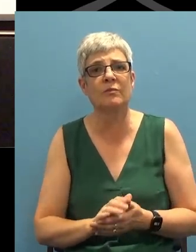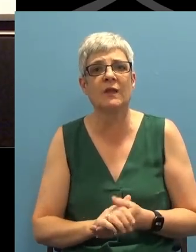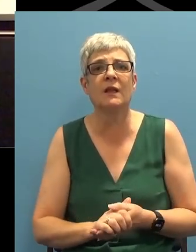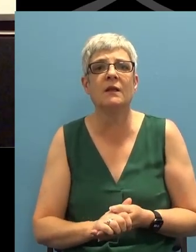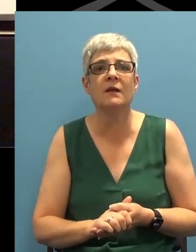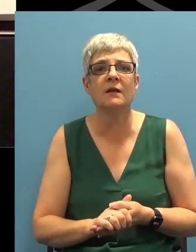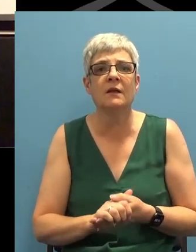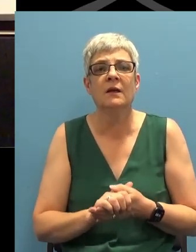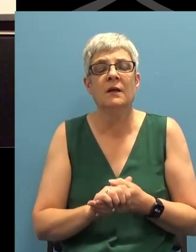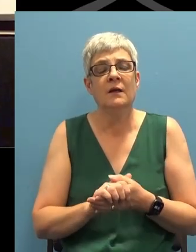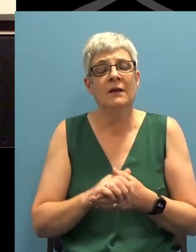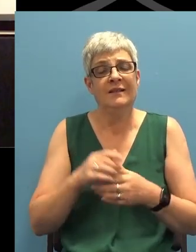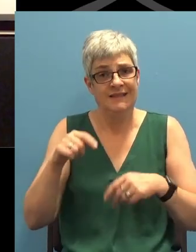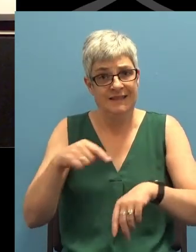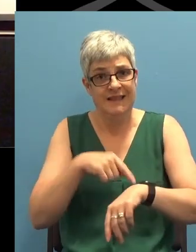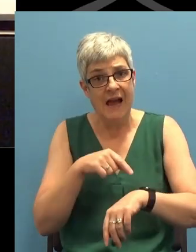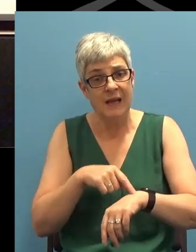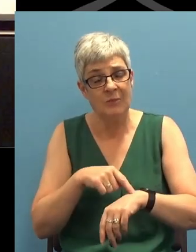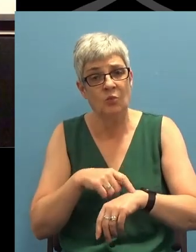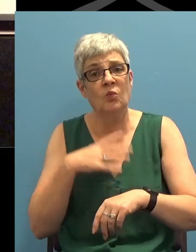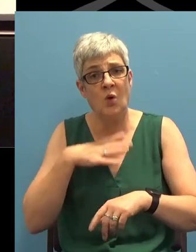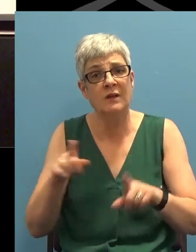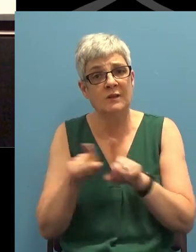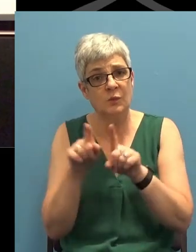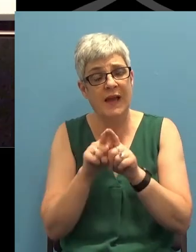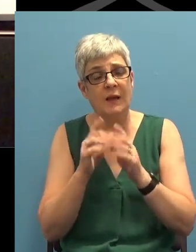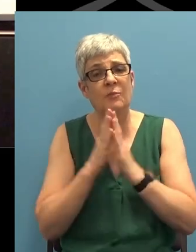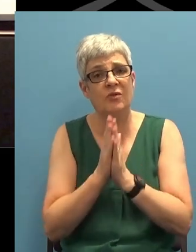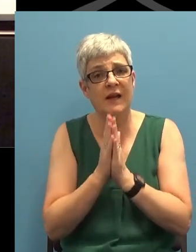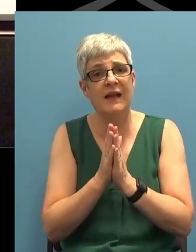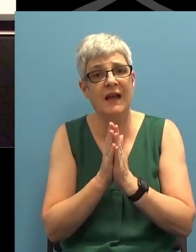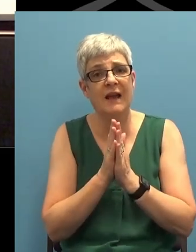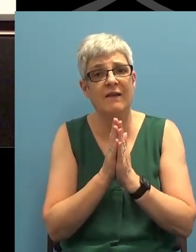In that time also, we want to pray for people